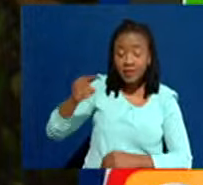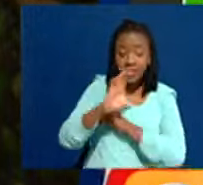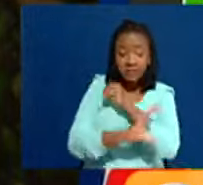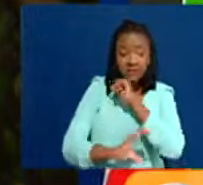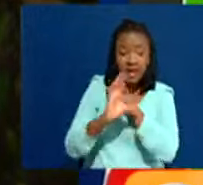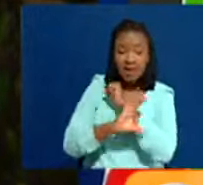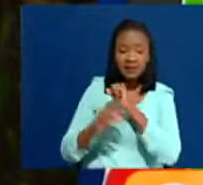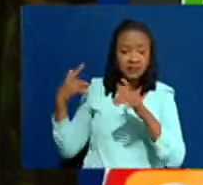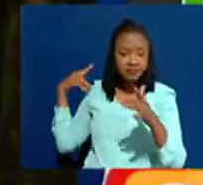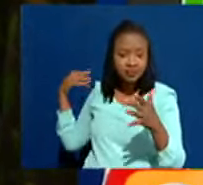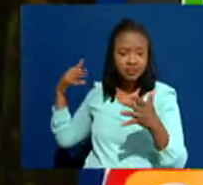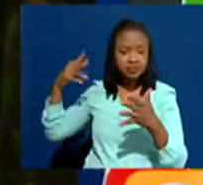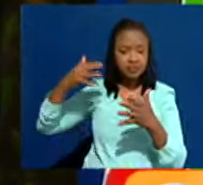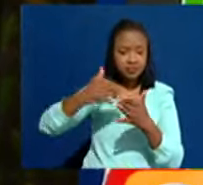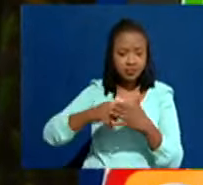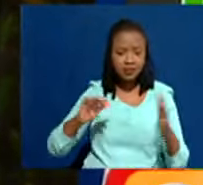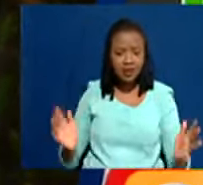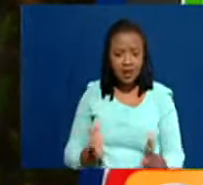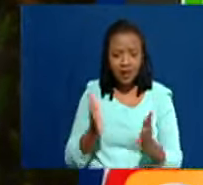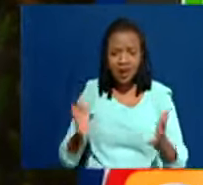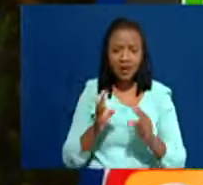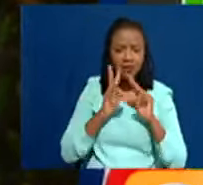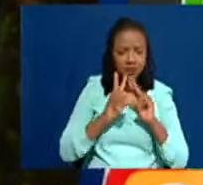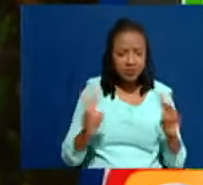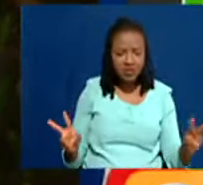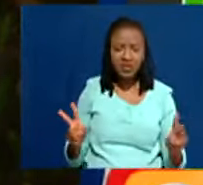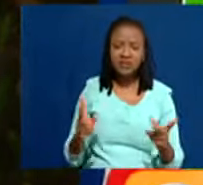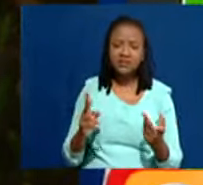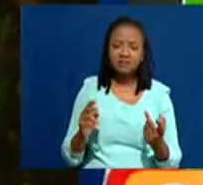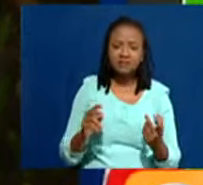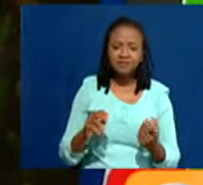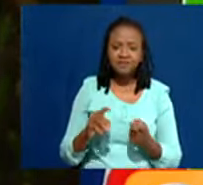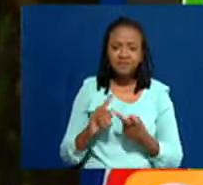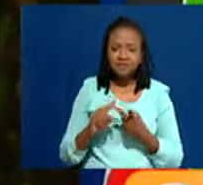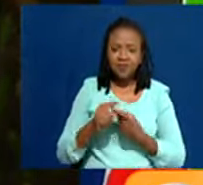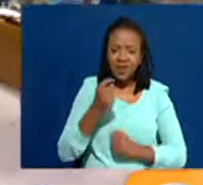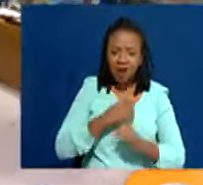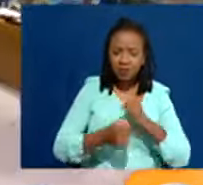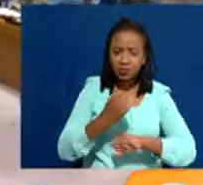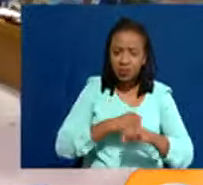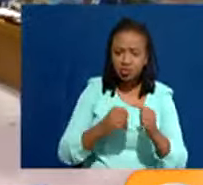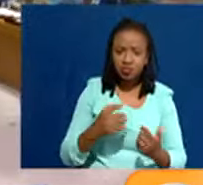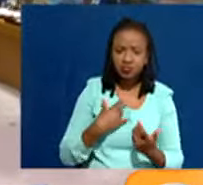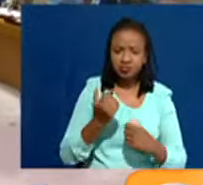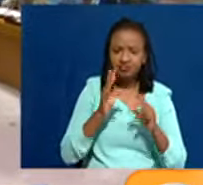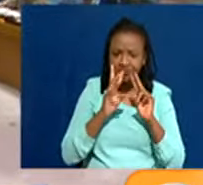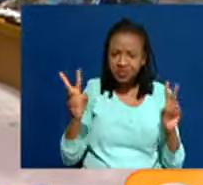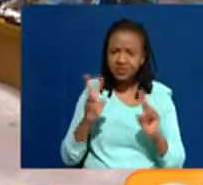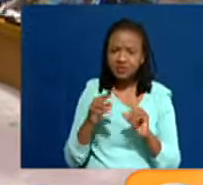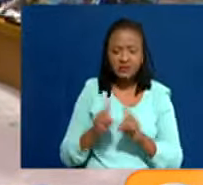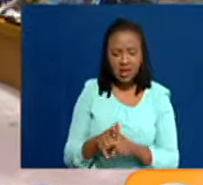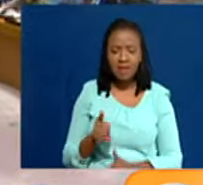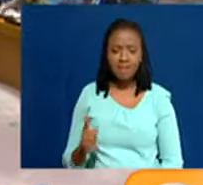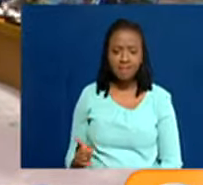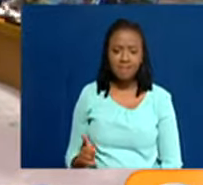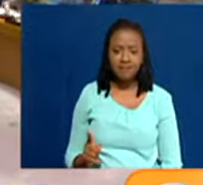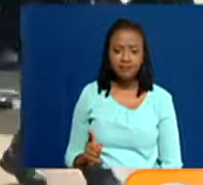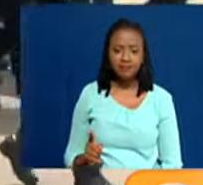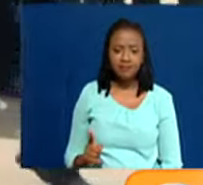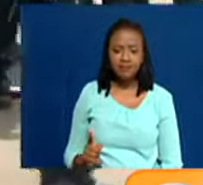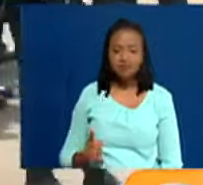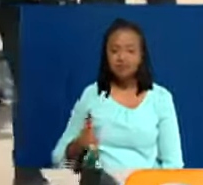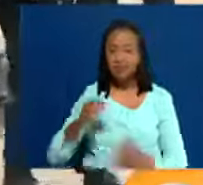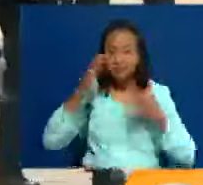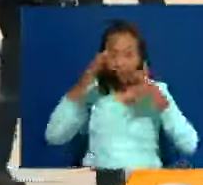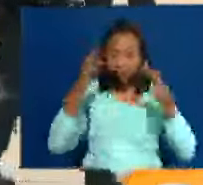a rich history in peacekeeping, peacemaking, and peace operation. The decision for Kenya to send troops in